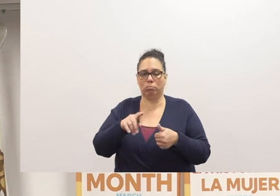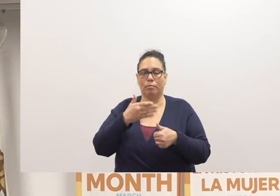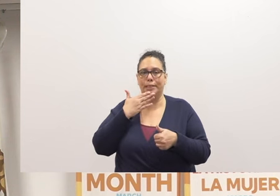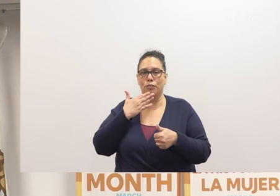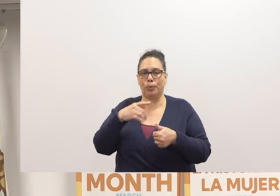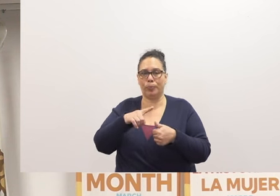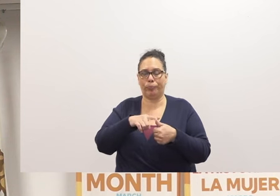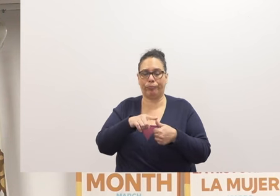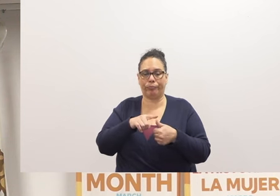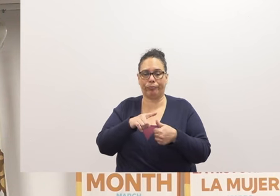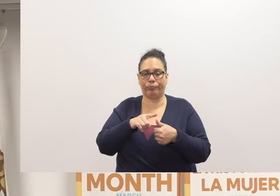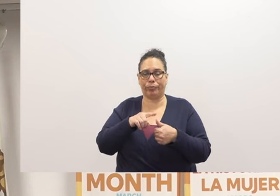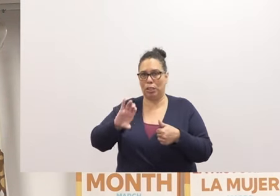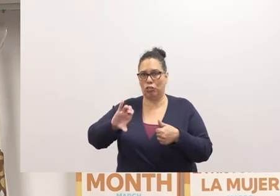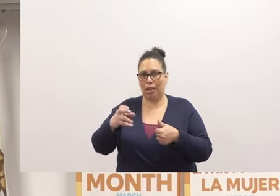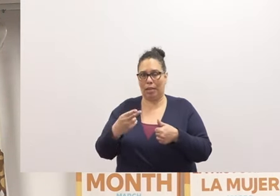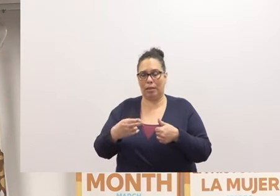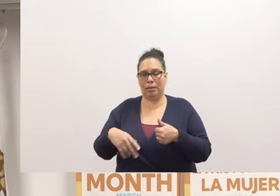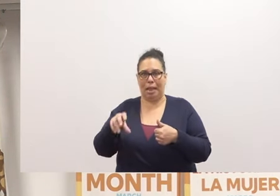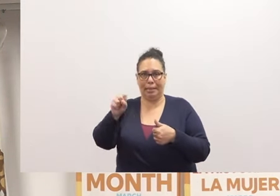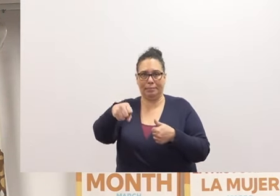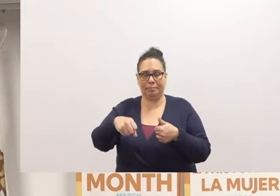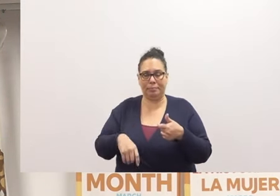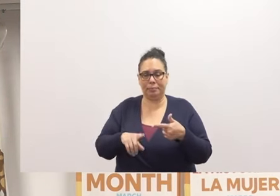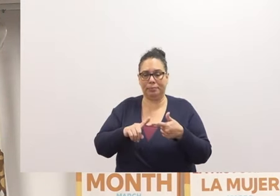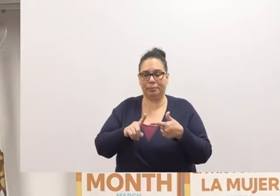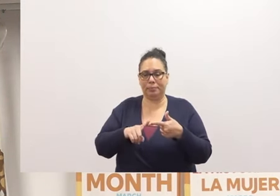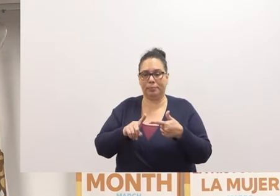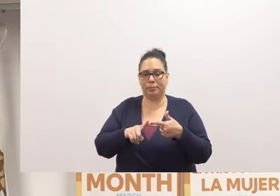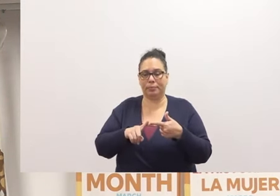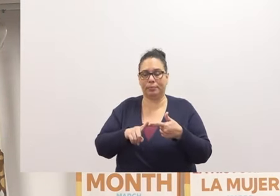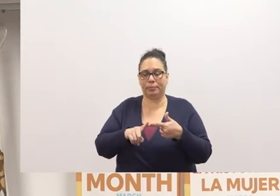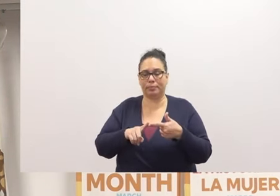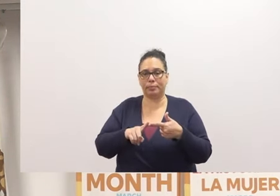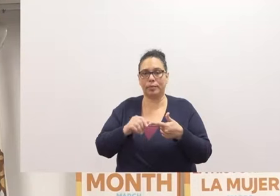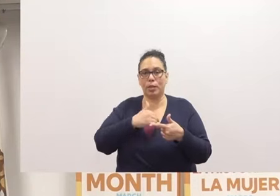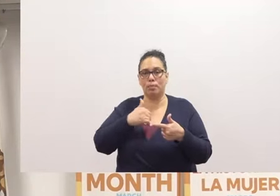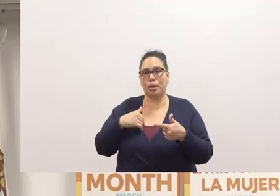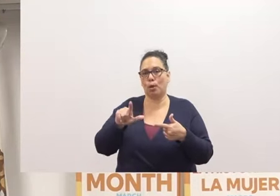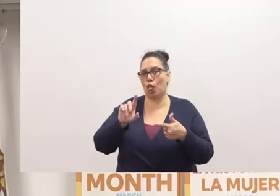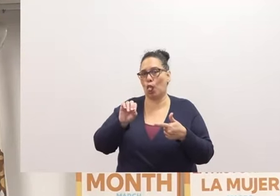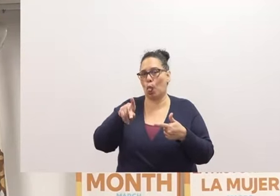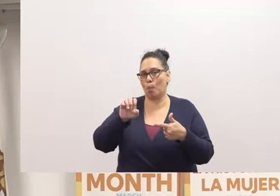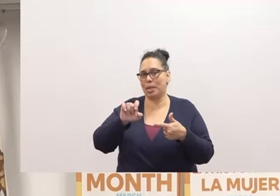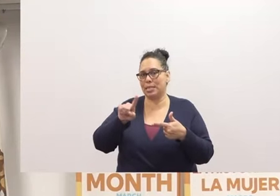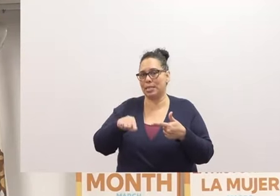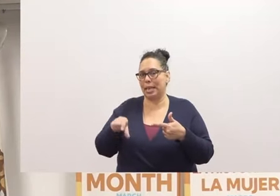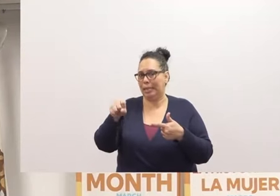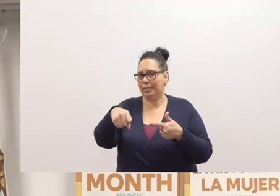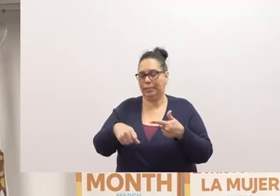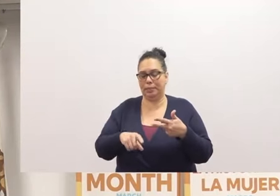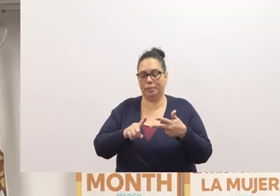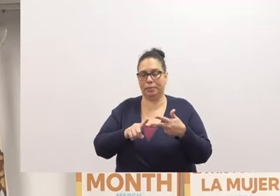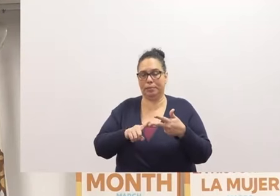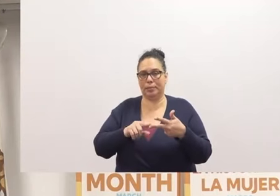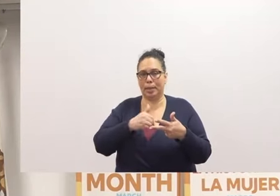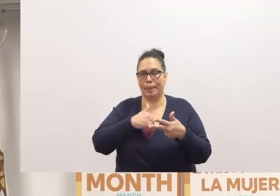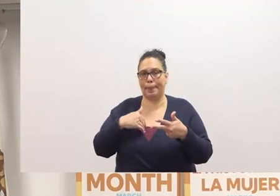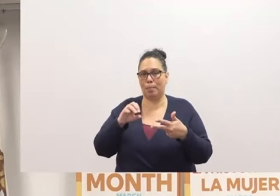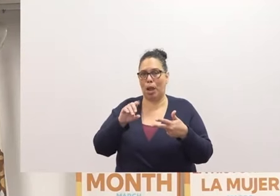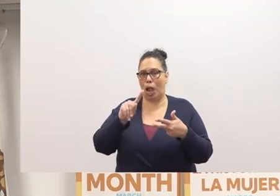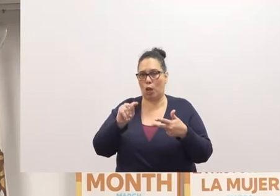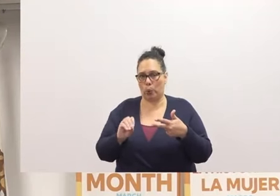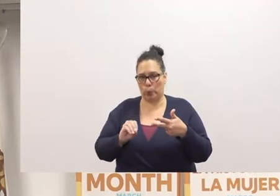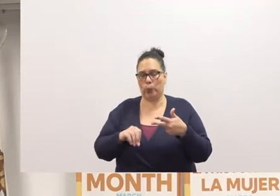Thank you. President Craighead? Aye. Member Lopez? Aye. Member Otto?